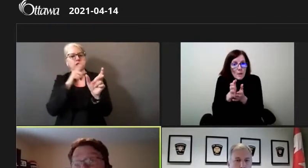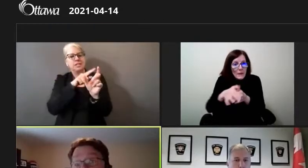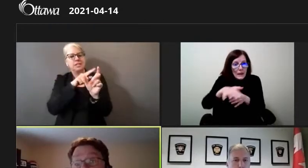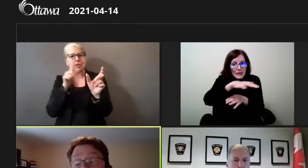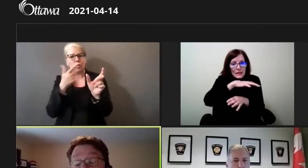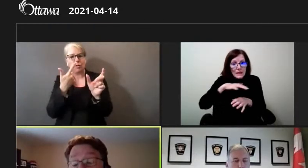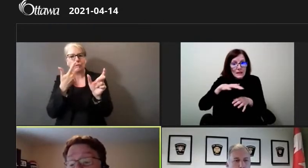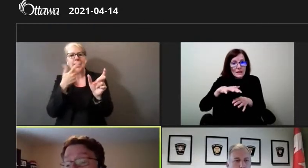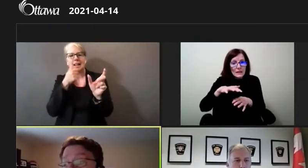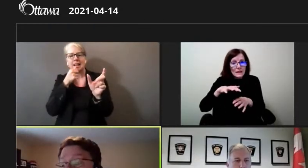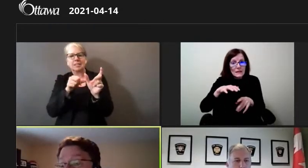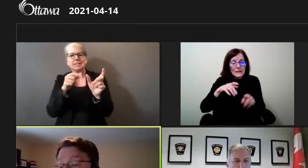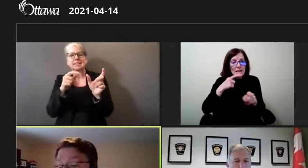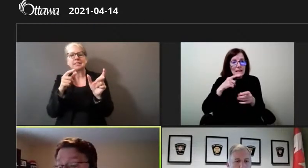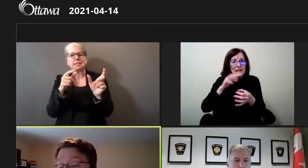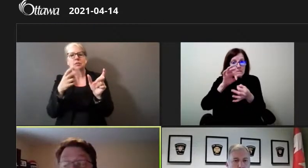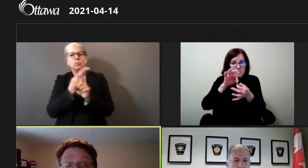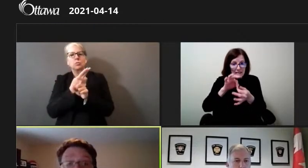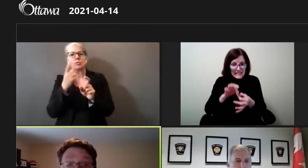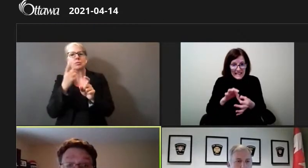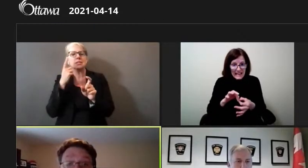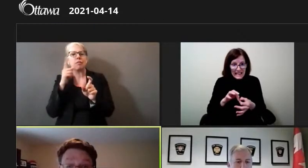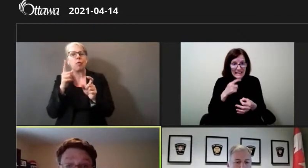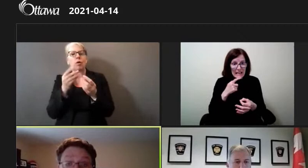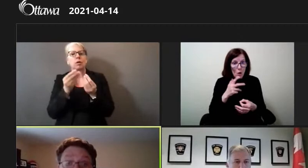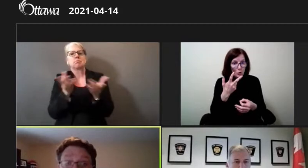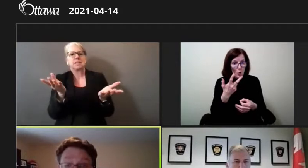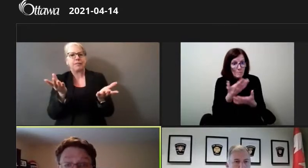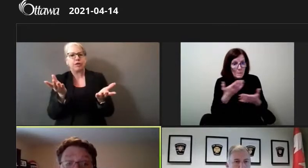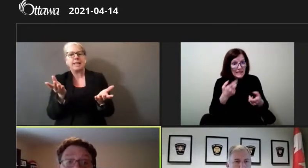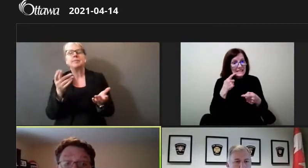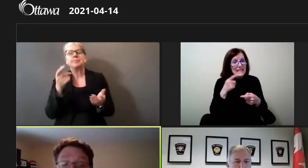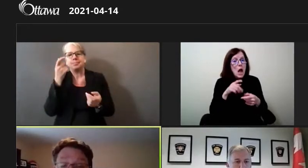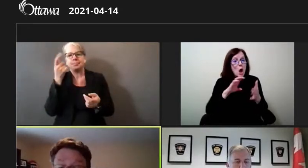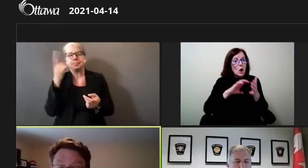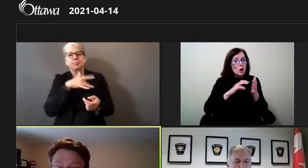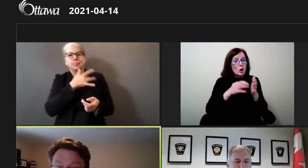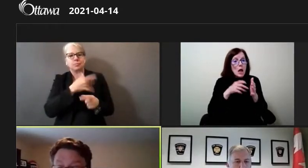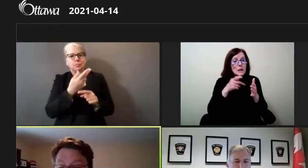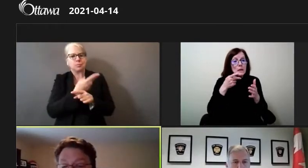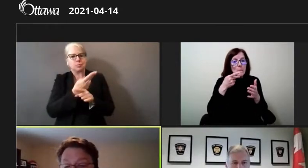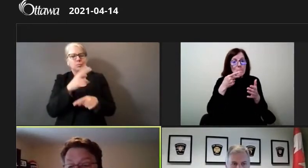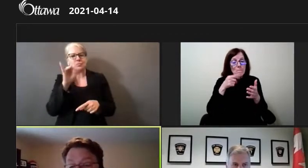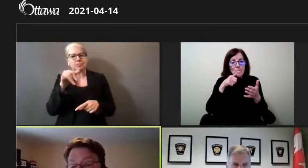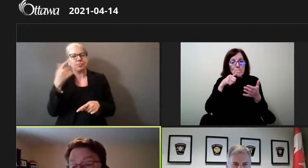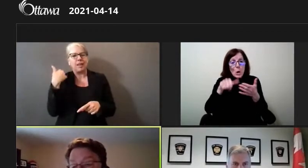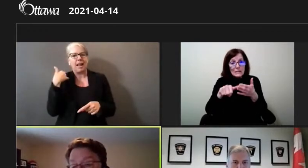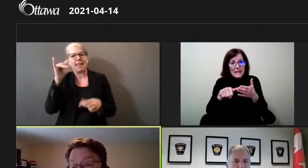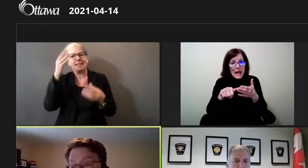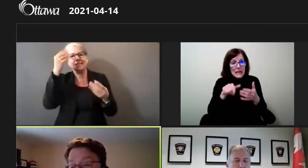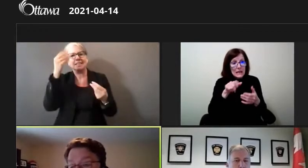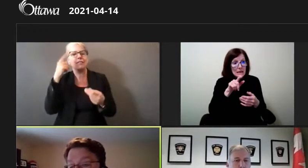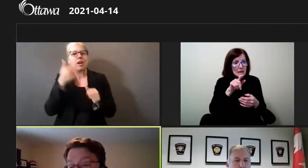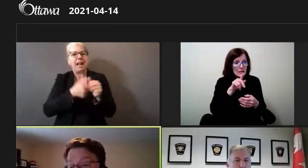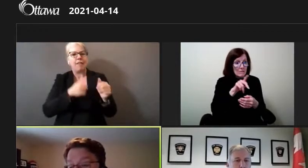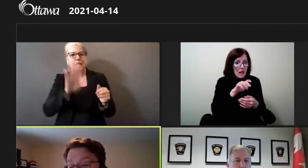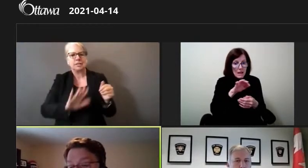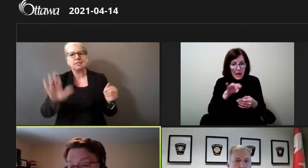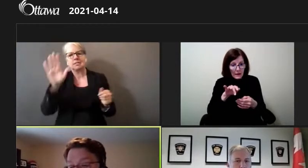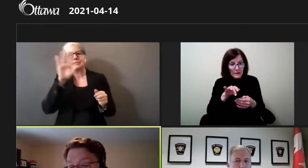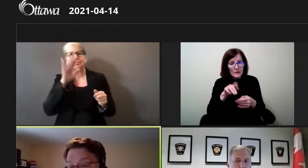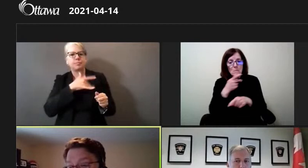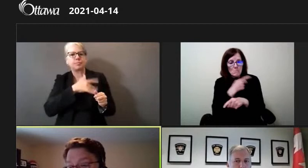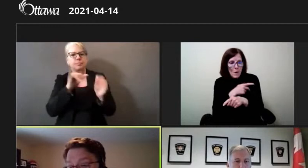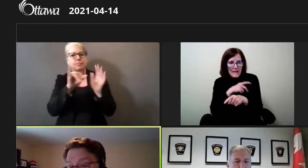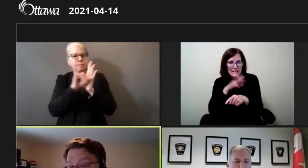plan mail delivery. The province has used it because they have that sort of data for every part of the province to